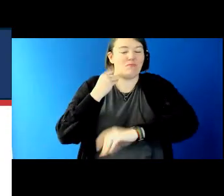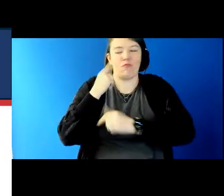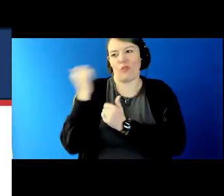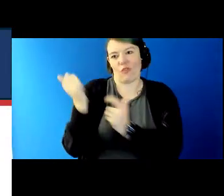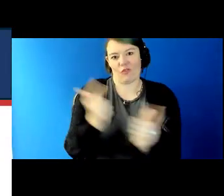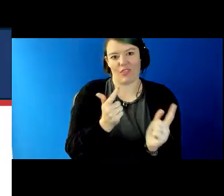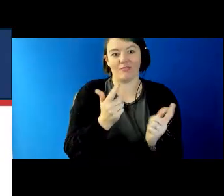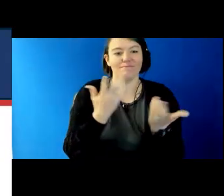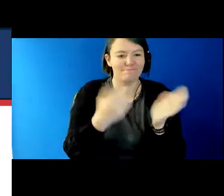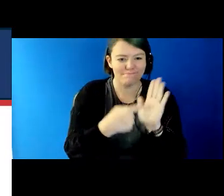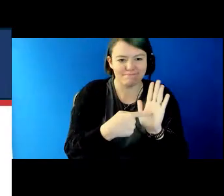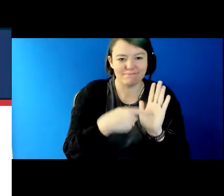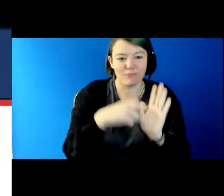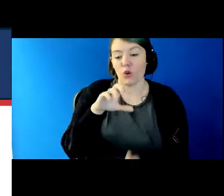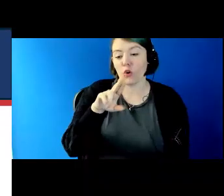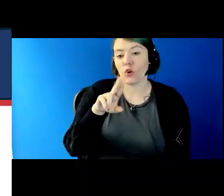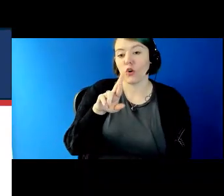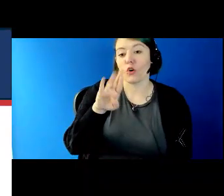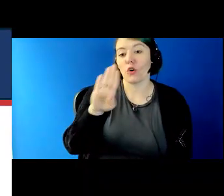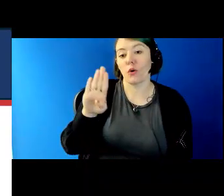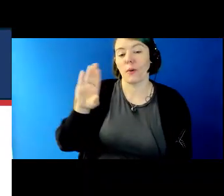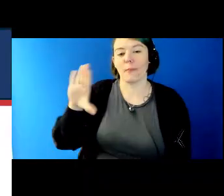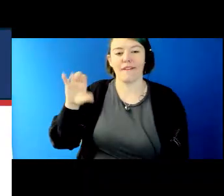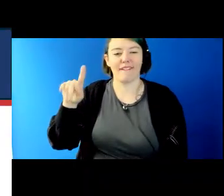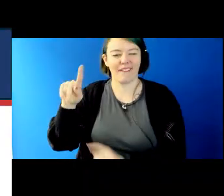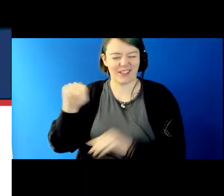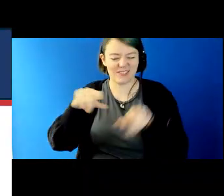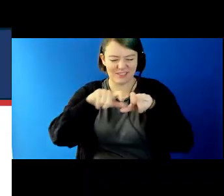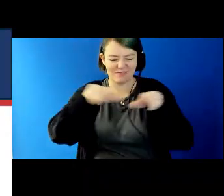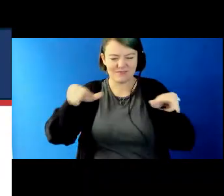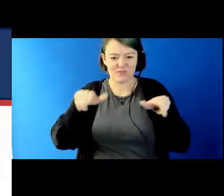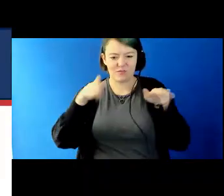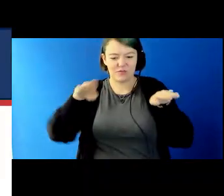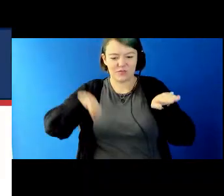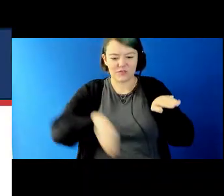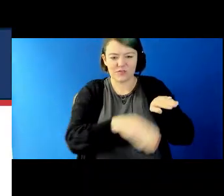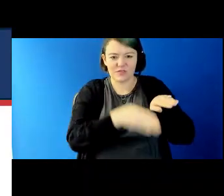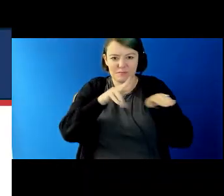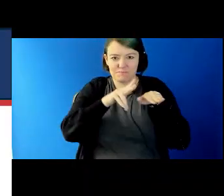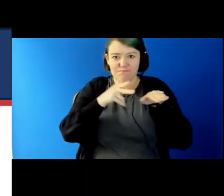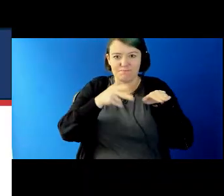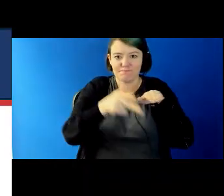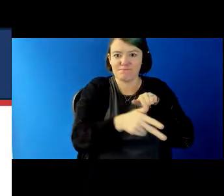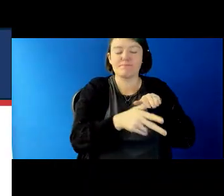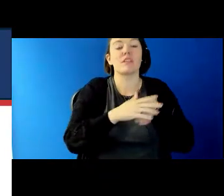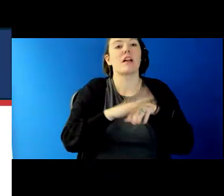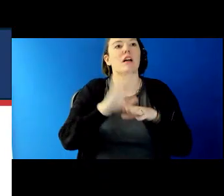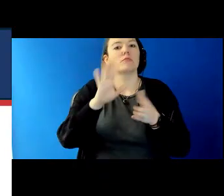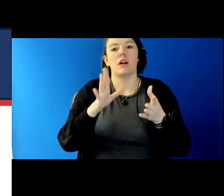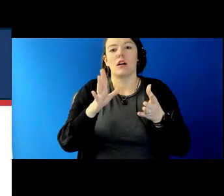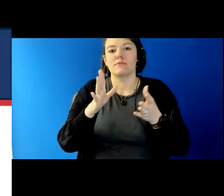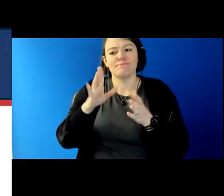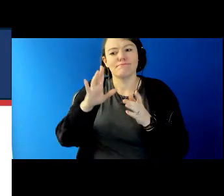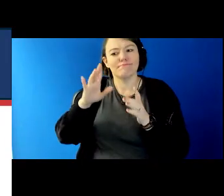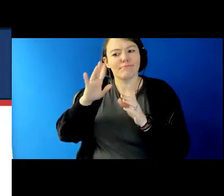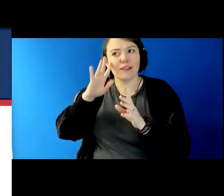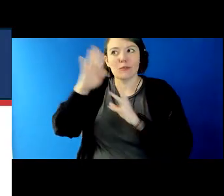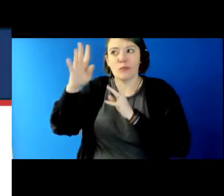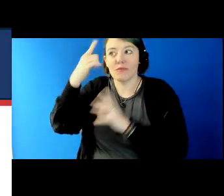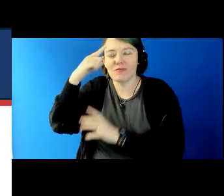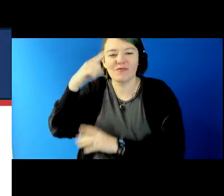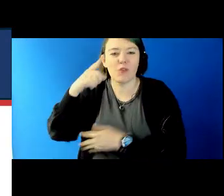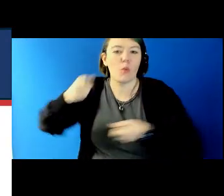to improve mobility for wheelchair users, but they have become essential for parents pushing strollers, travelers rolling